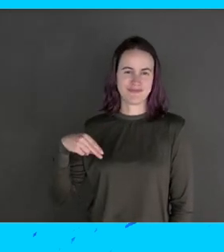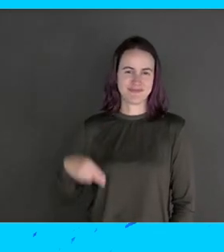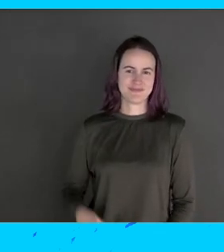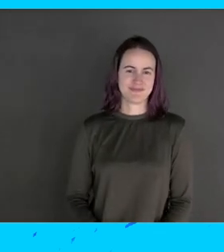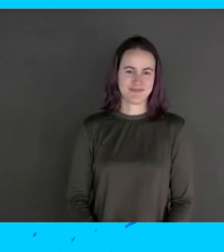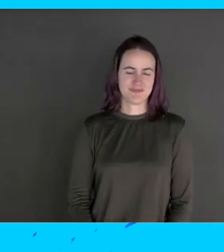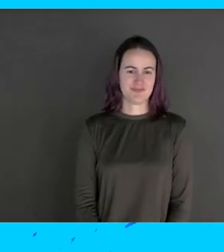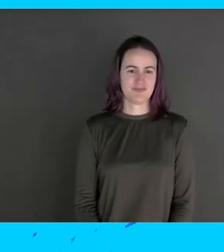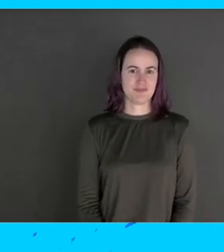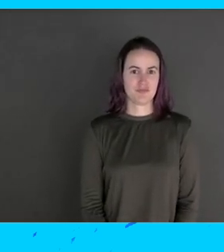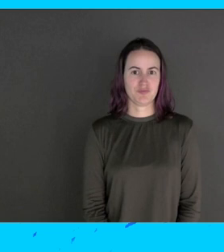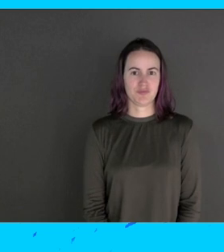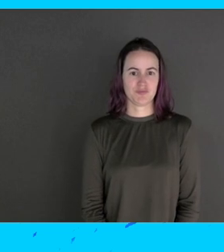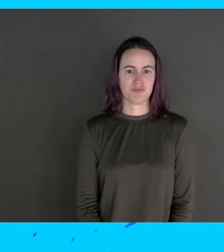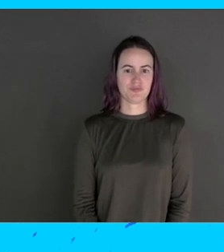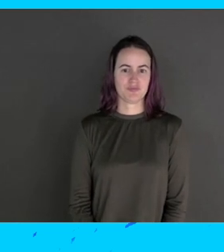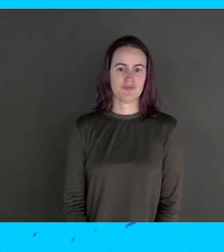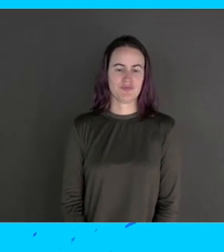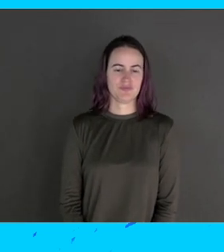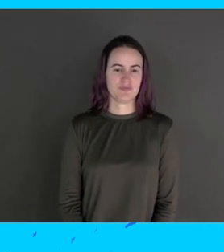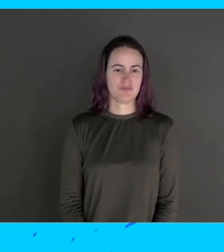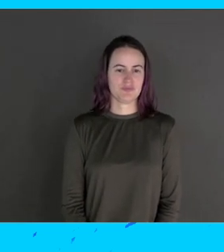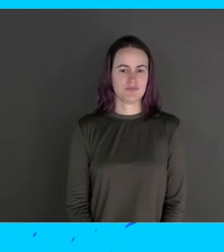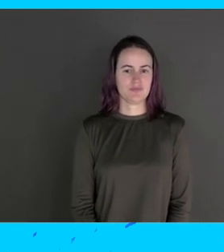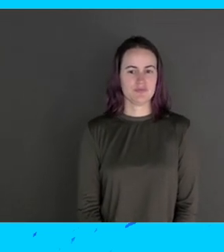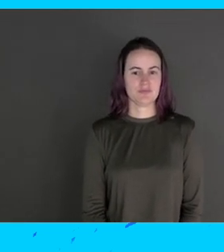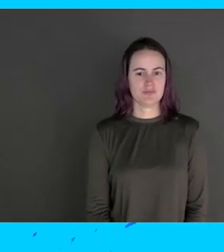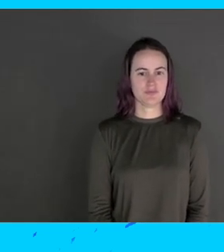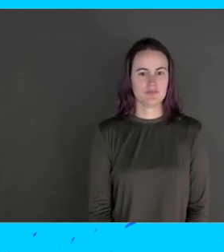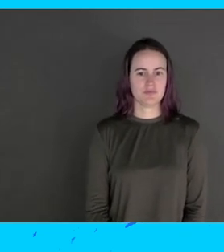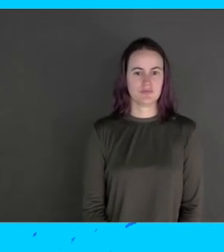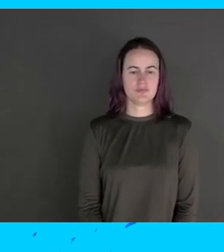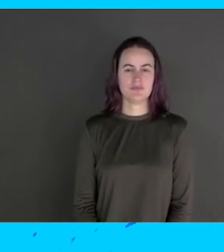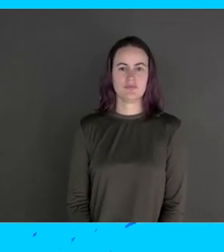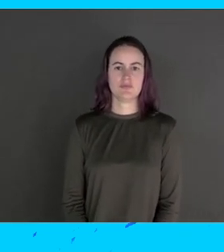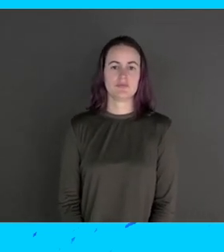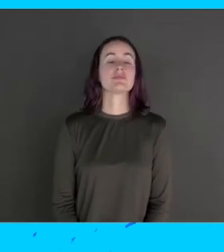Bueno, desde el año 1965, Pro Familia Colombia. Well, since in